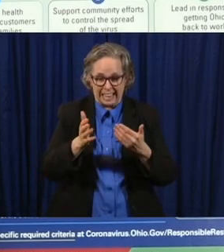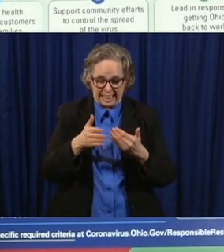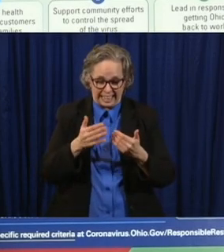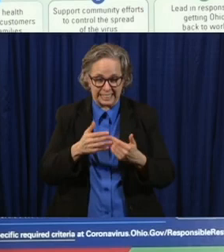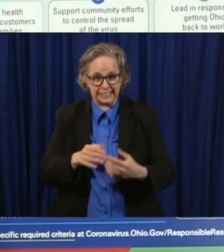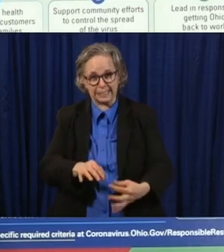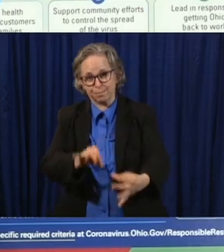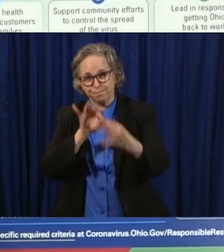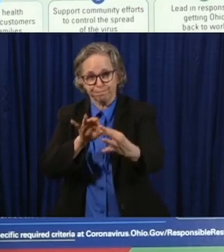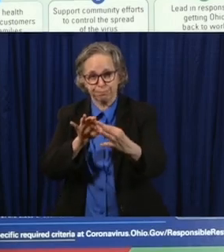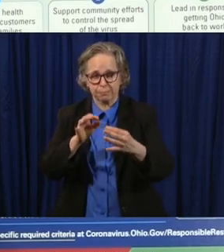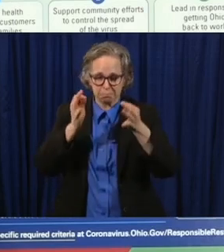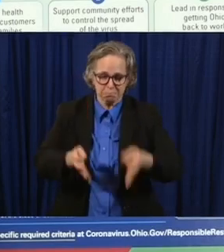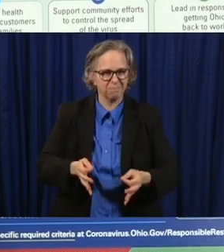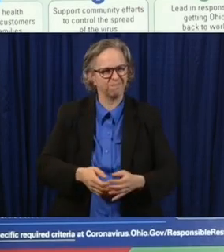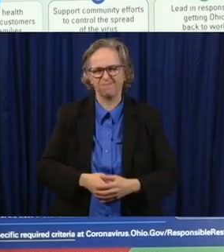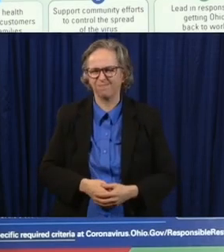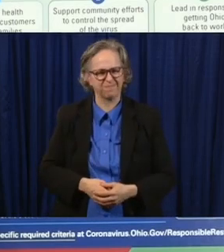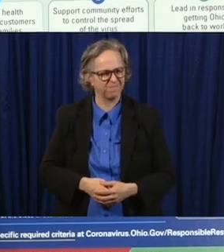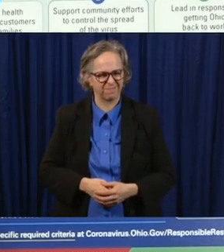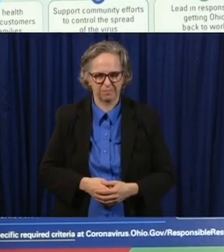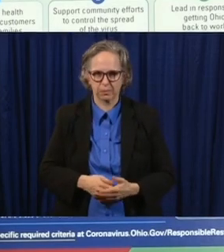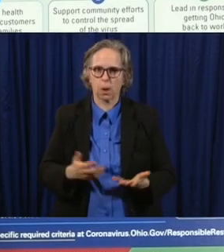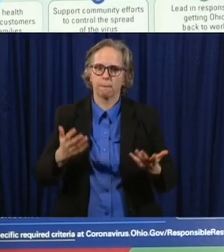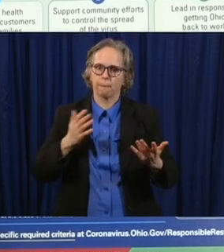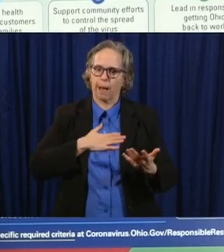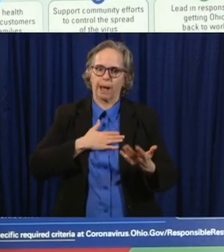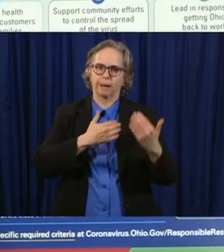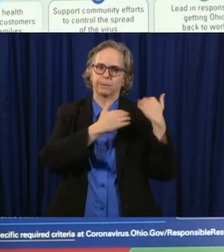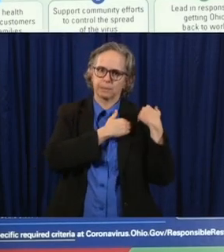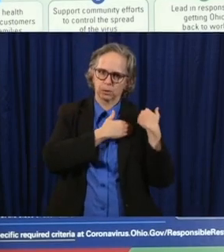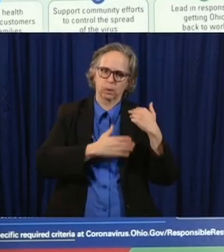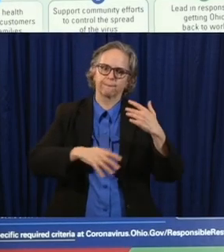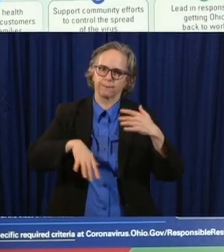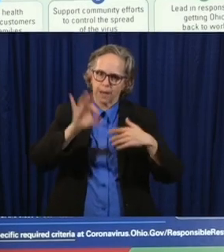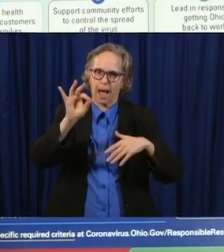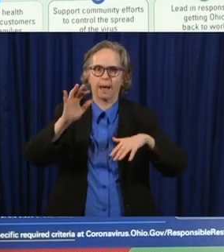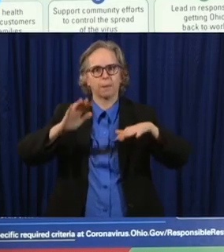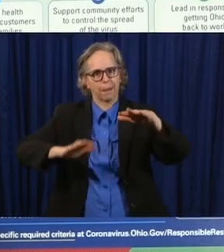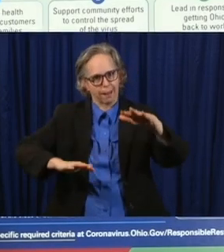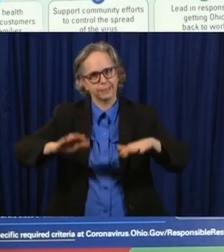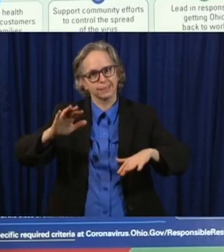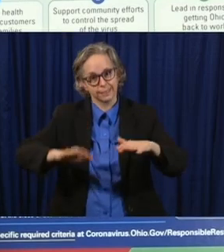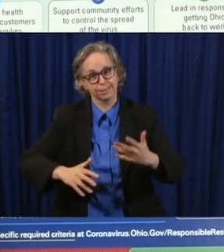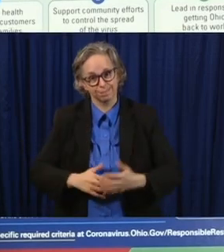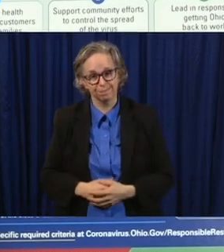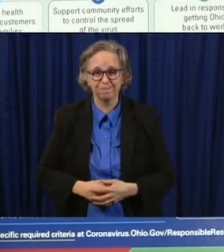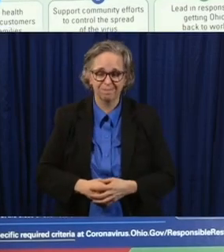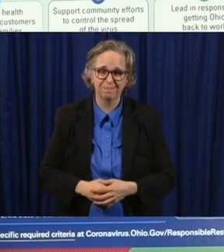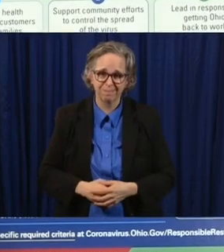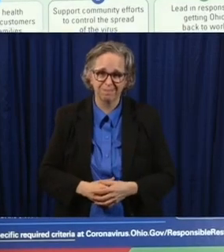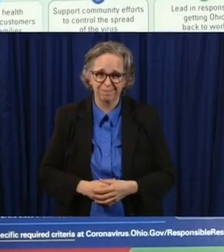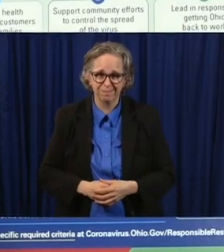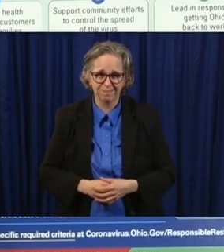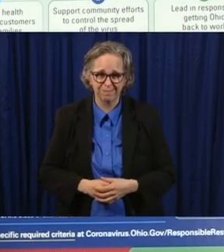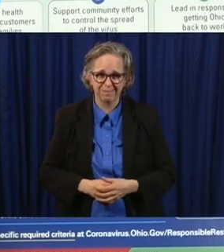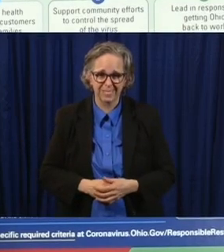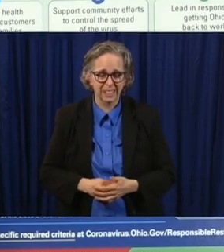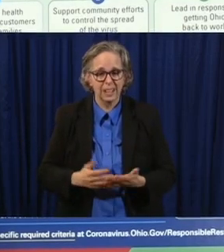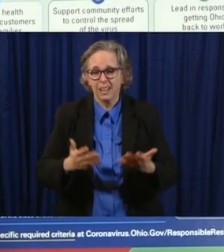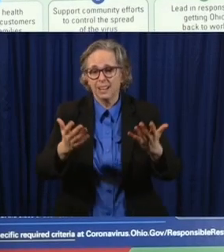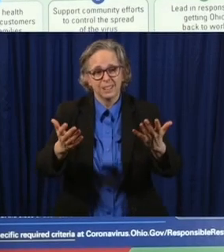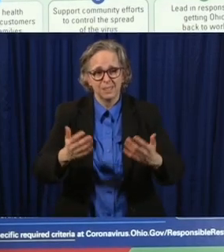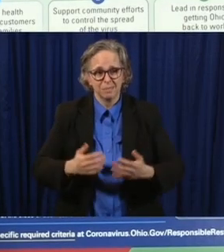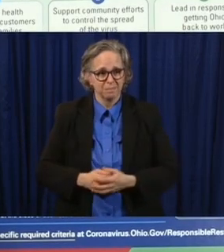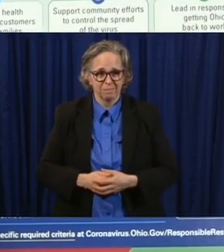try to balance all the things. What we had going on, fortunately, is number one, Ohioans doing a